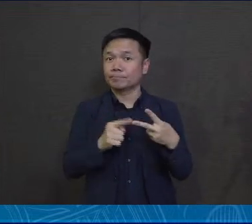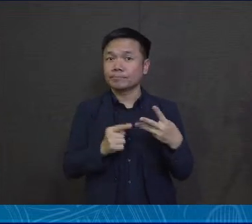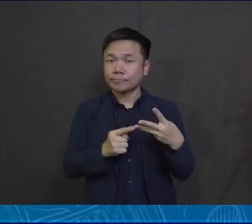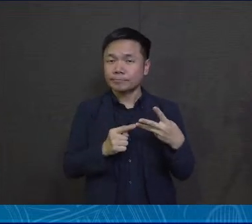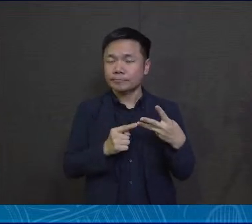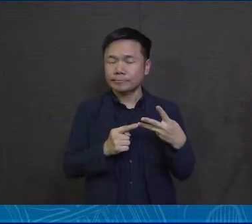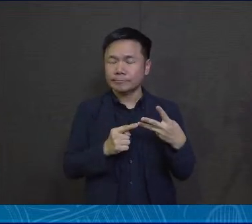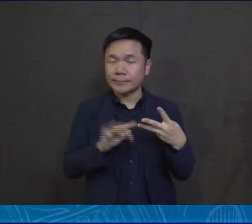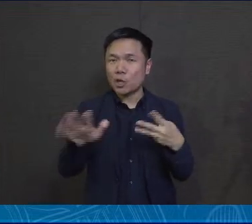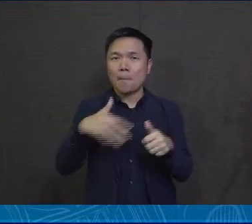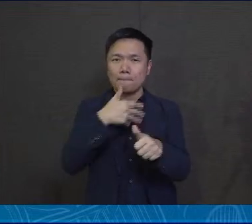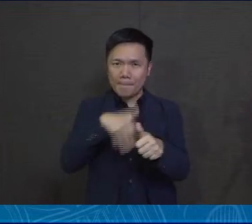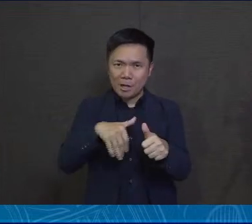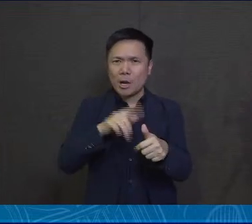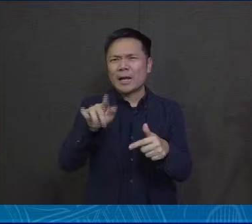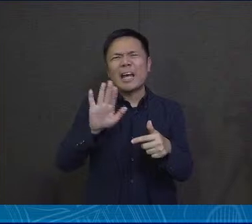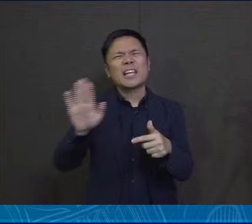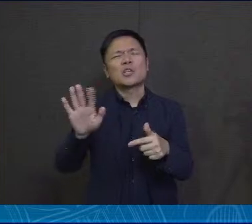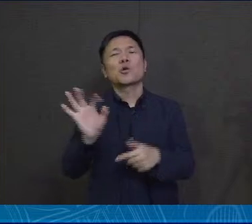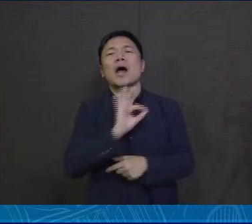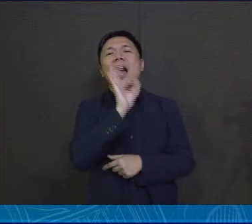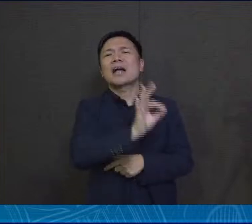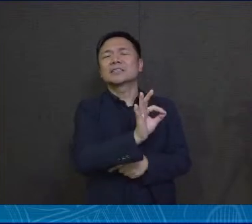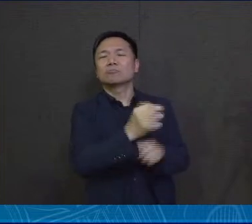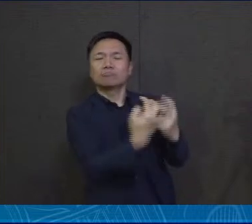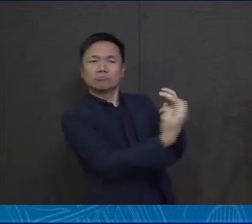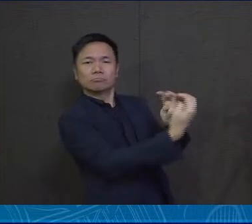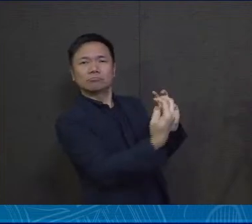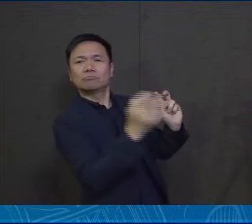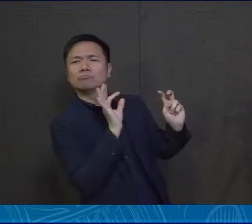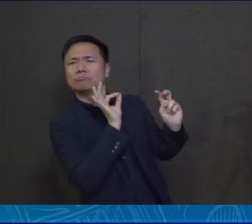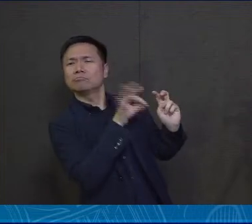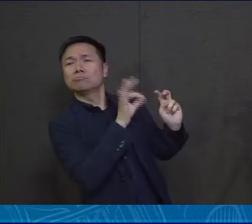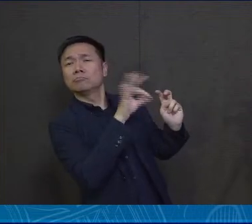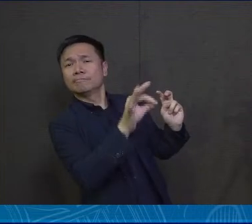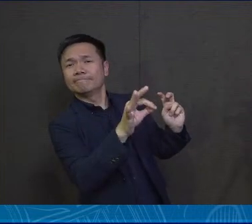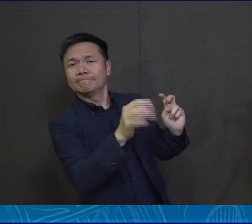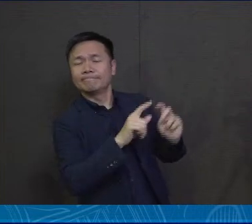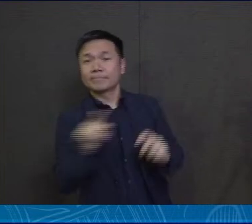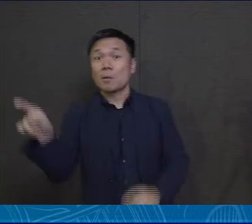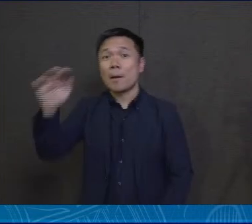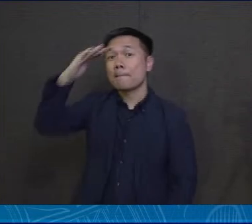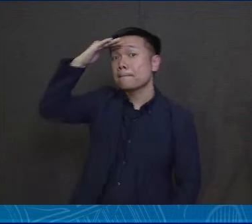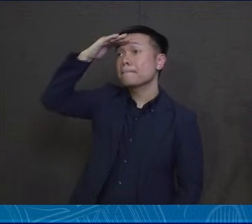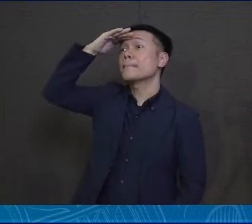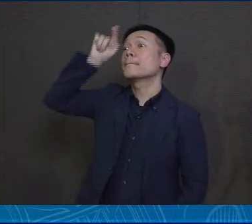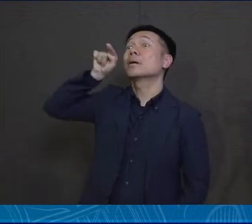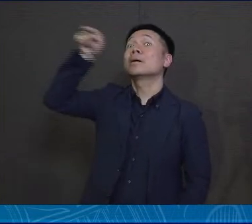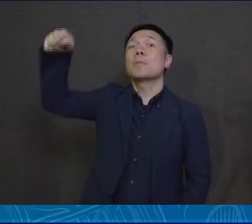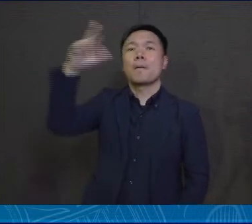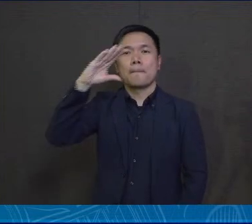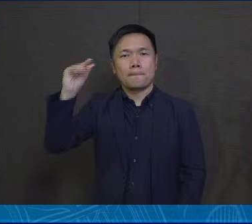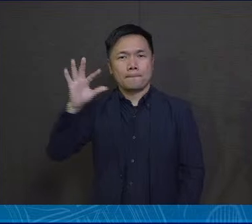and who you are directing your question to. We have a gentleman from the back. Thank you very much.